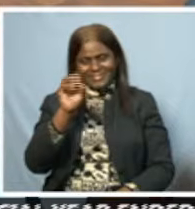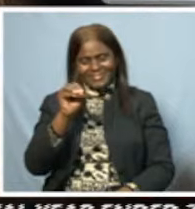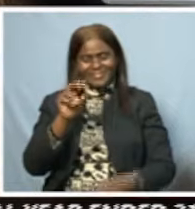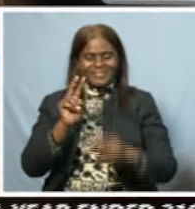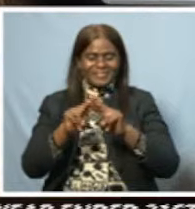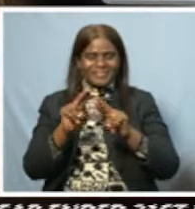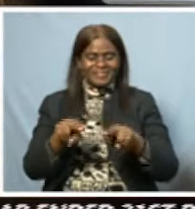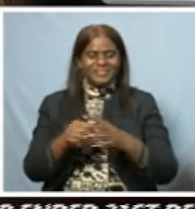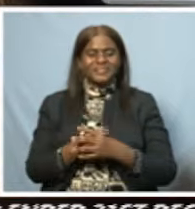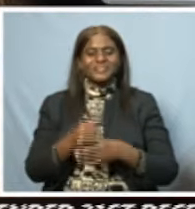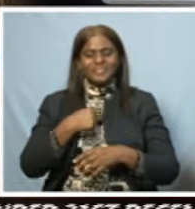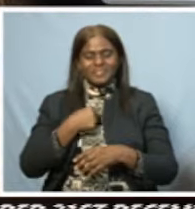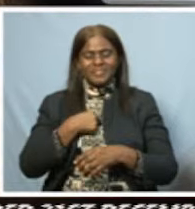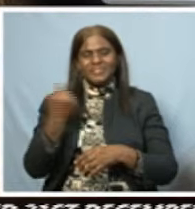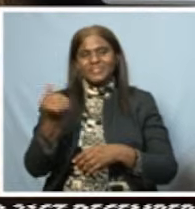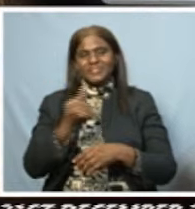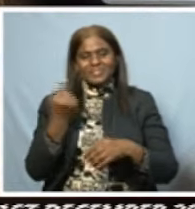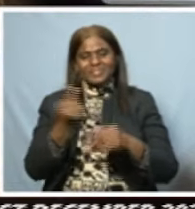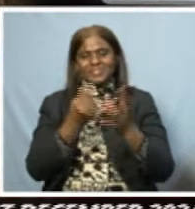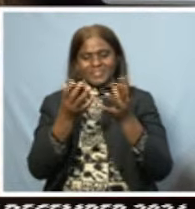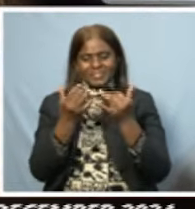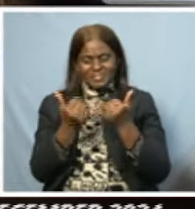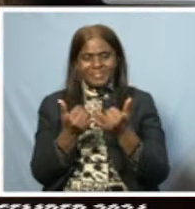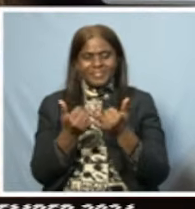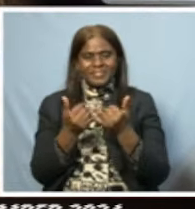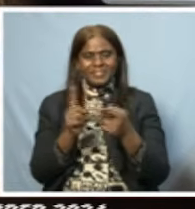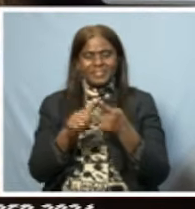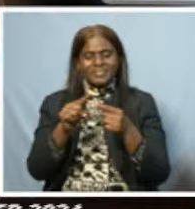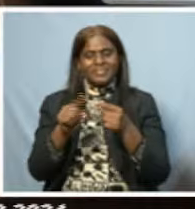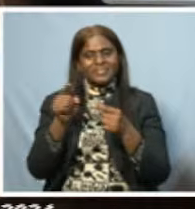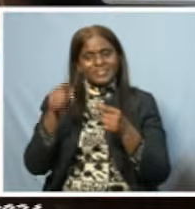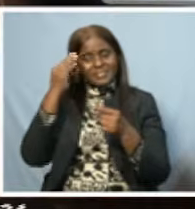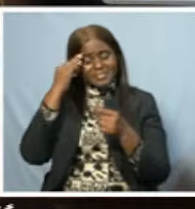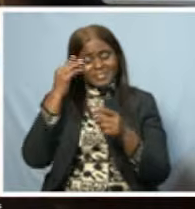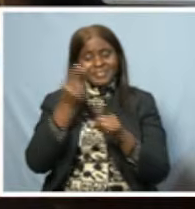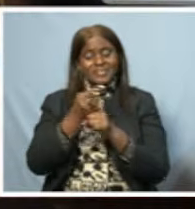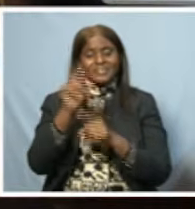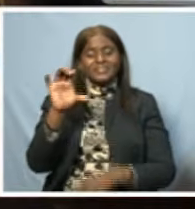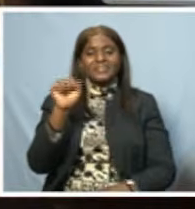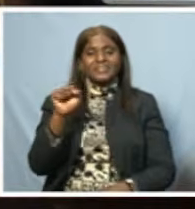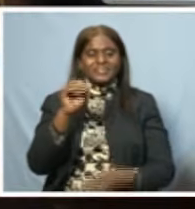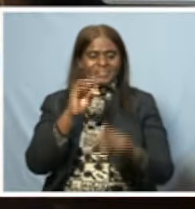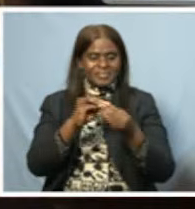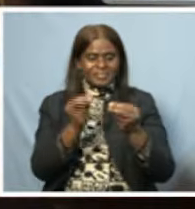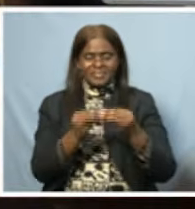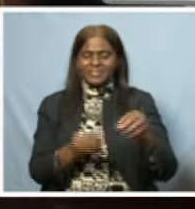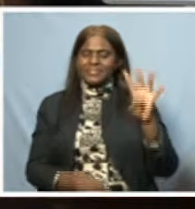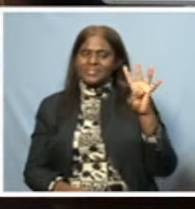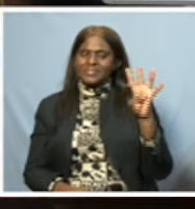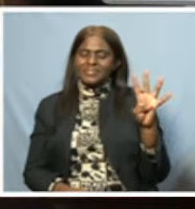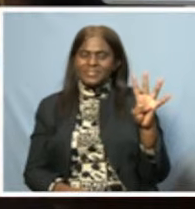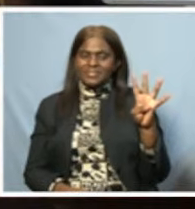Chair, I just out from CS Appendix 4